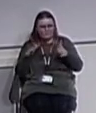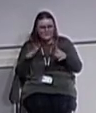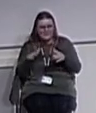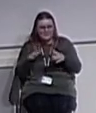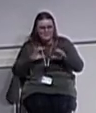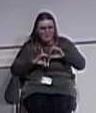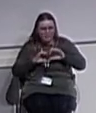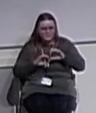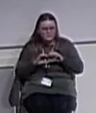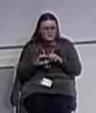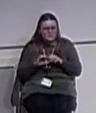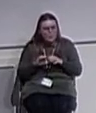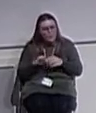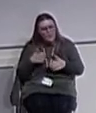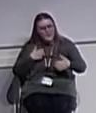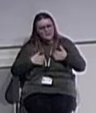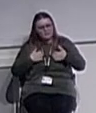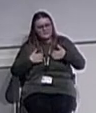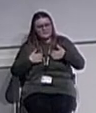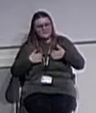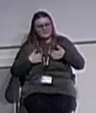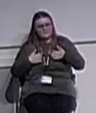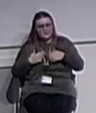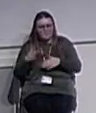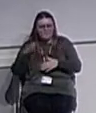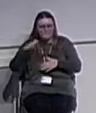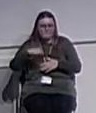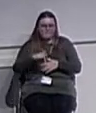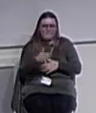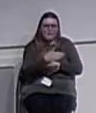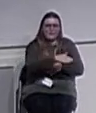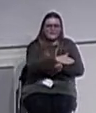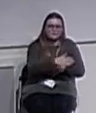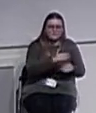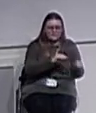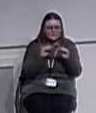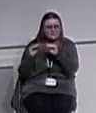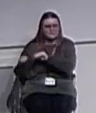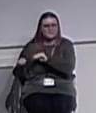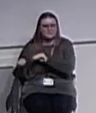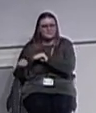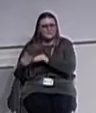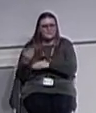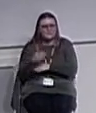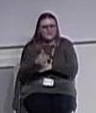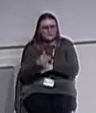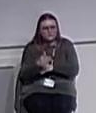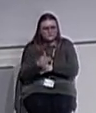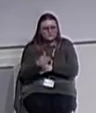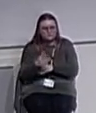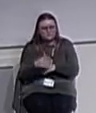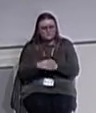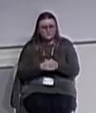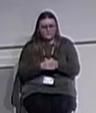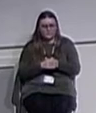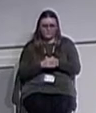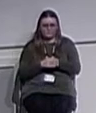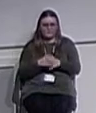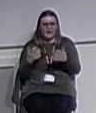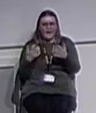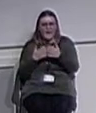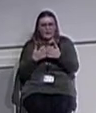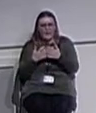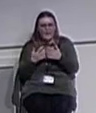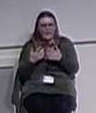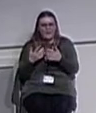interested in what migratory fish do. And in particular about where they spawn and their reproductive success. Because as ocean